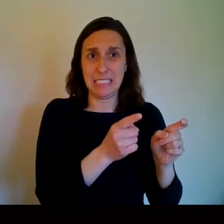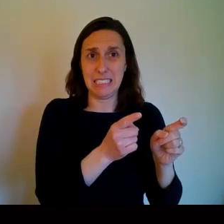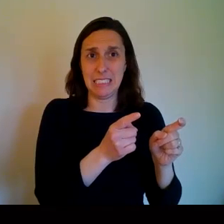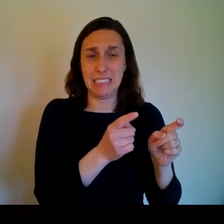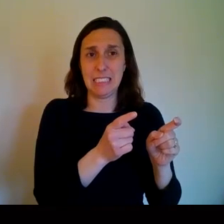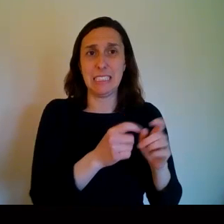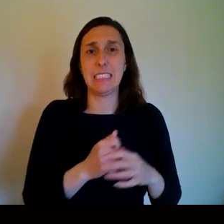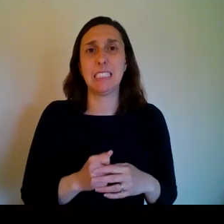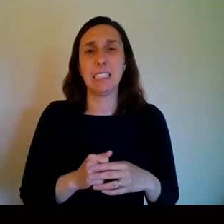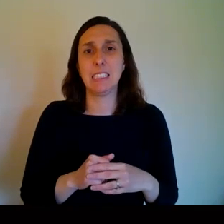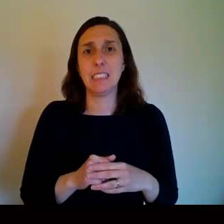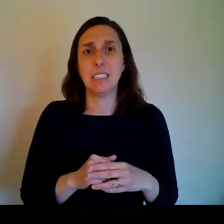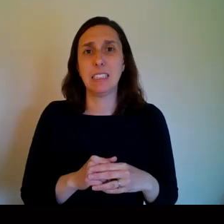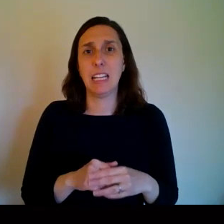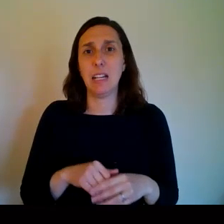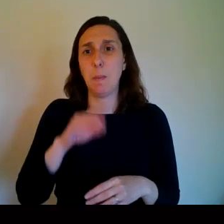equals 1/9